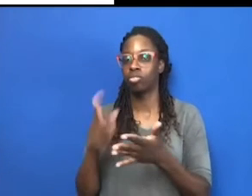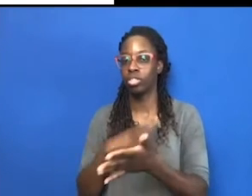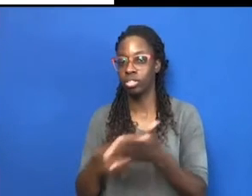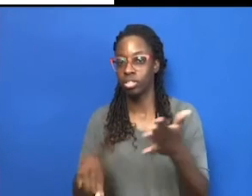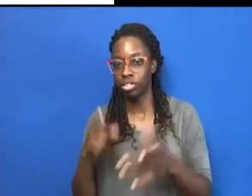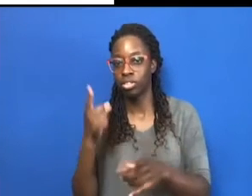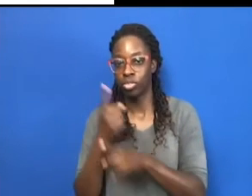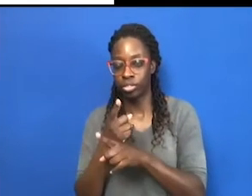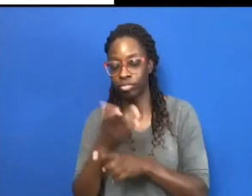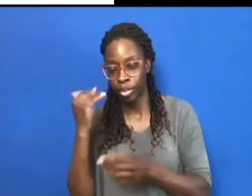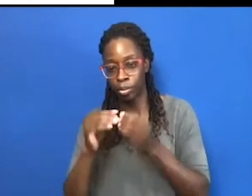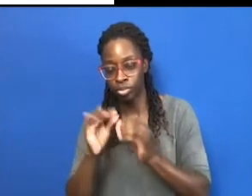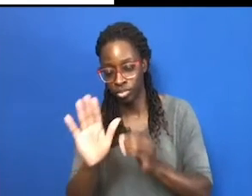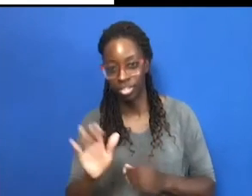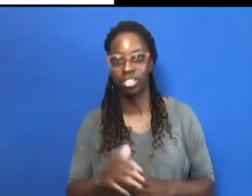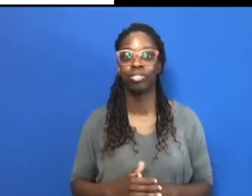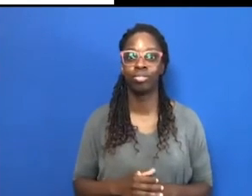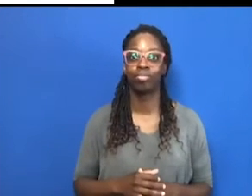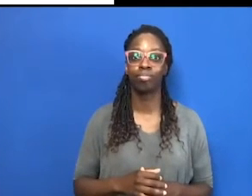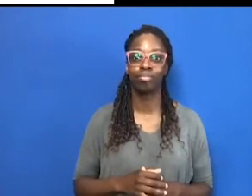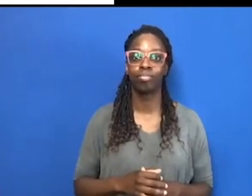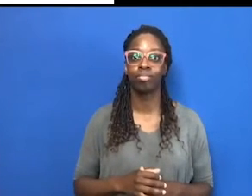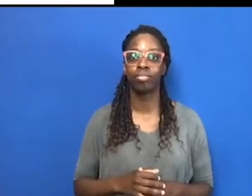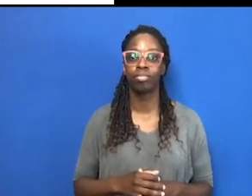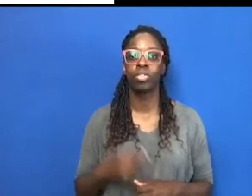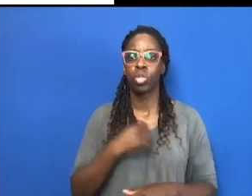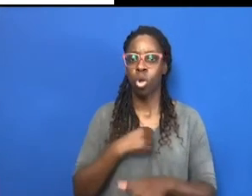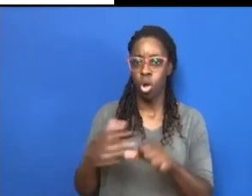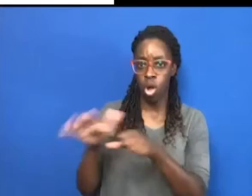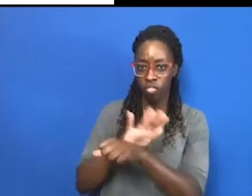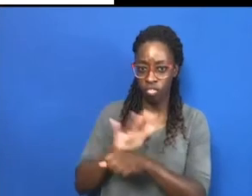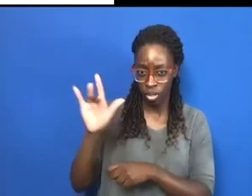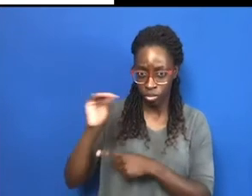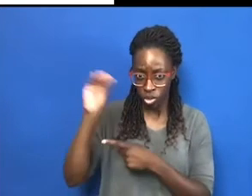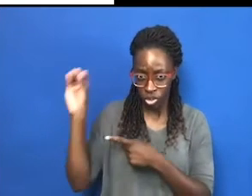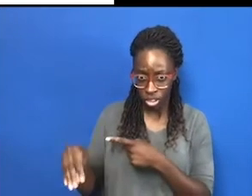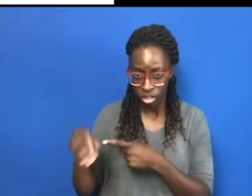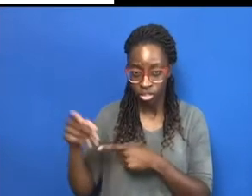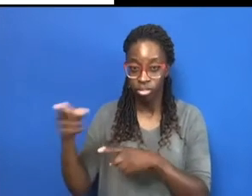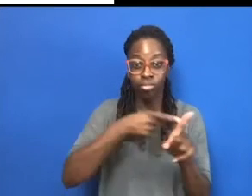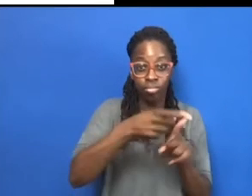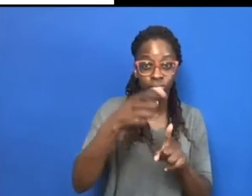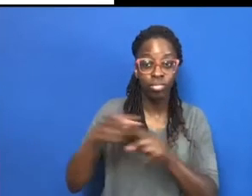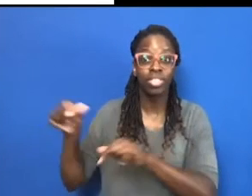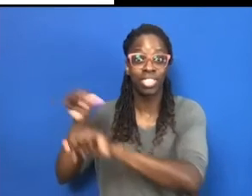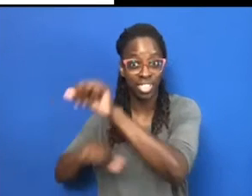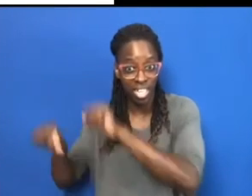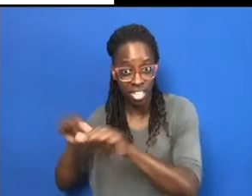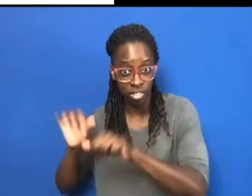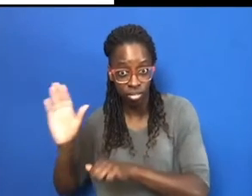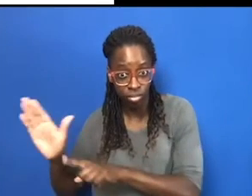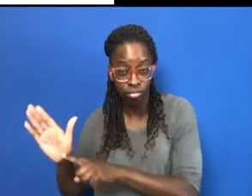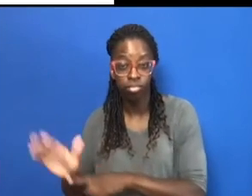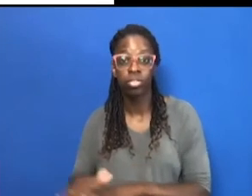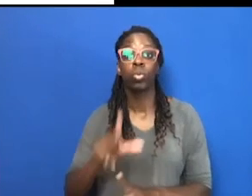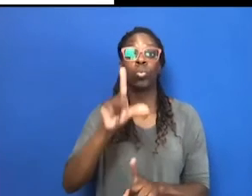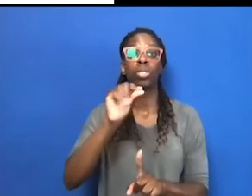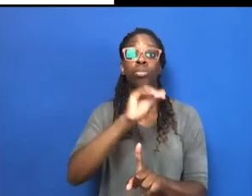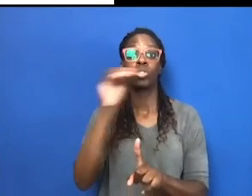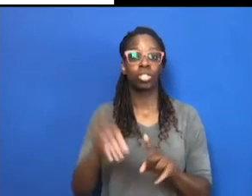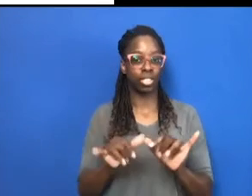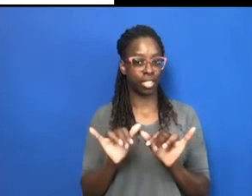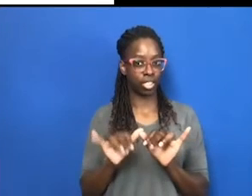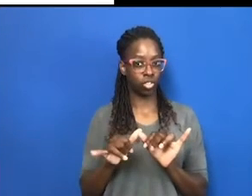coding 25% of the indicators as science, 20% as engineering, and 11% as